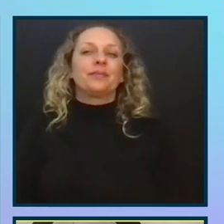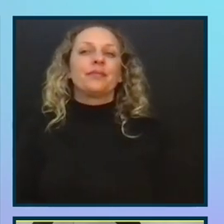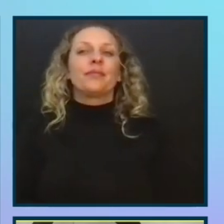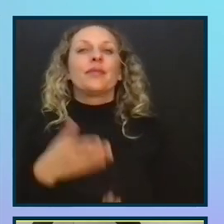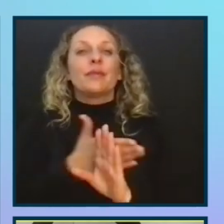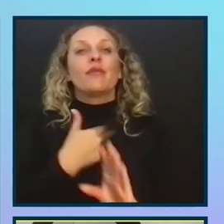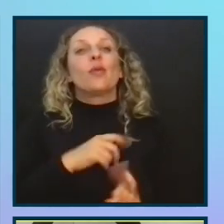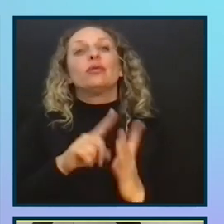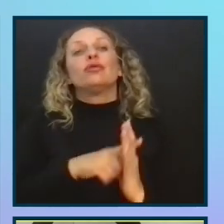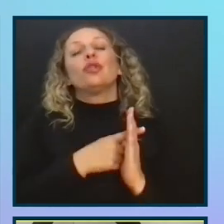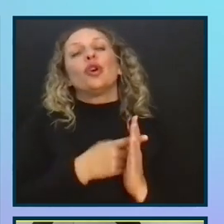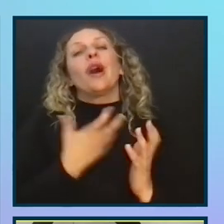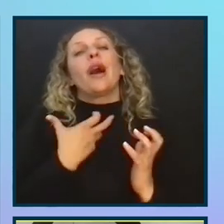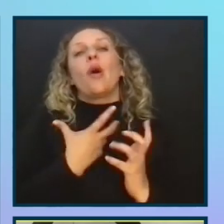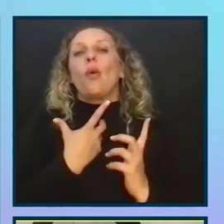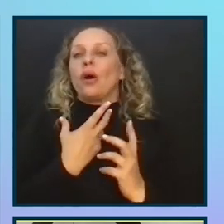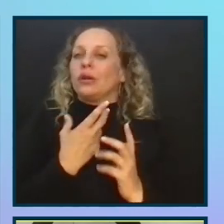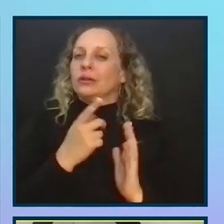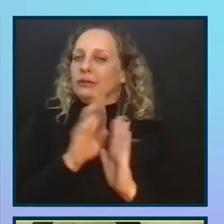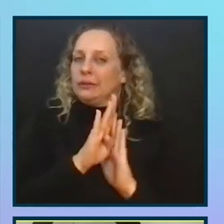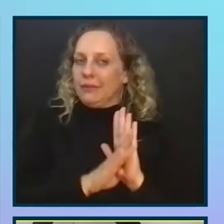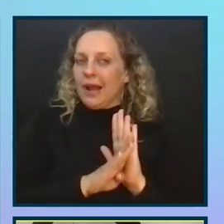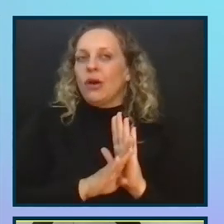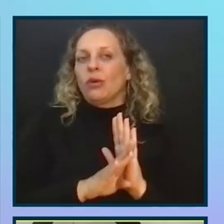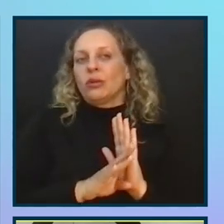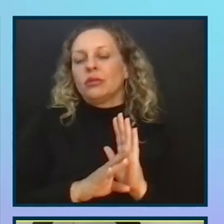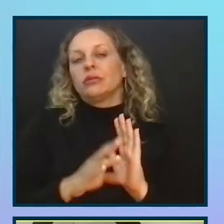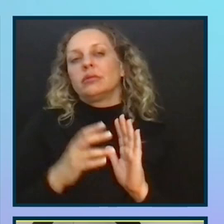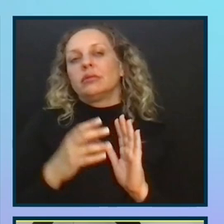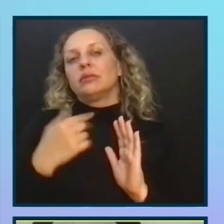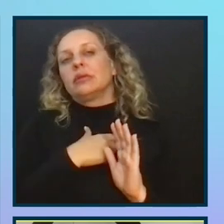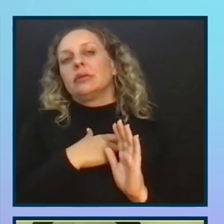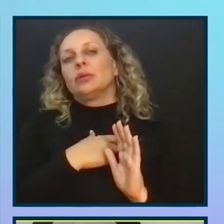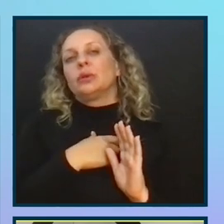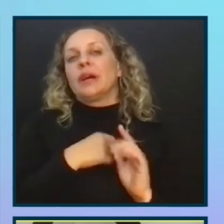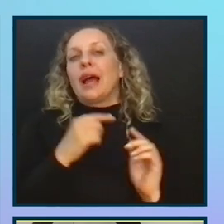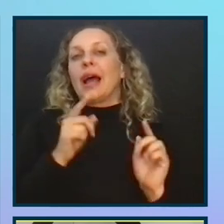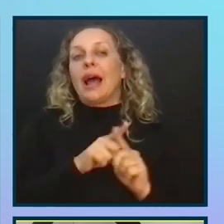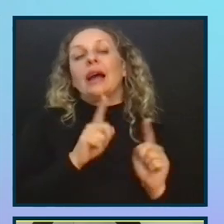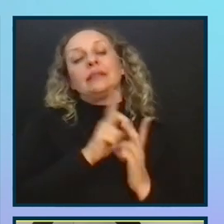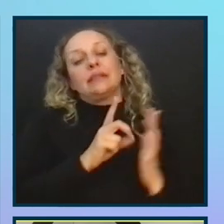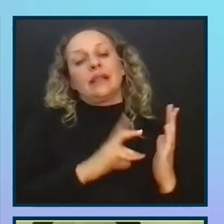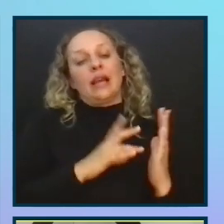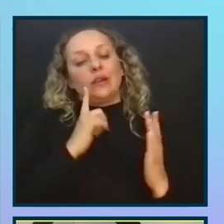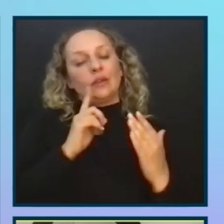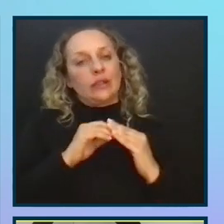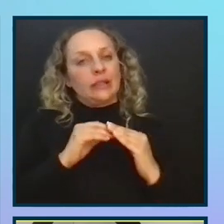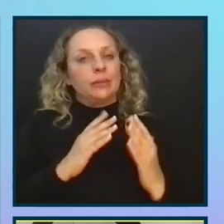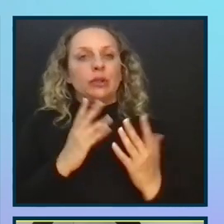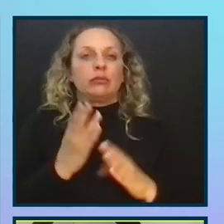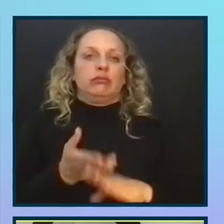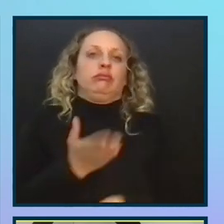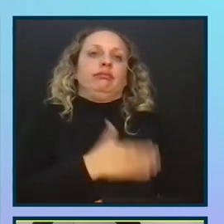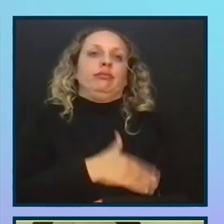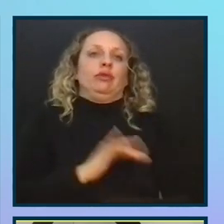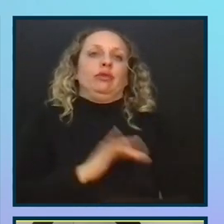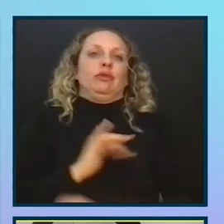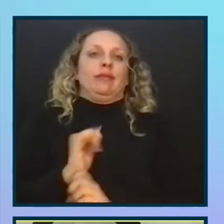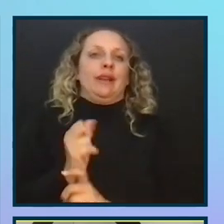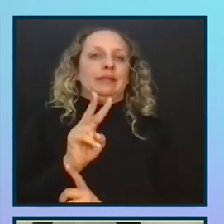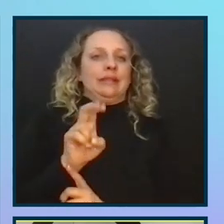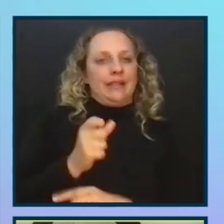Before we jump in, I want to give you a little background information of how we, accessibility designers, work to improve CVS's